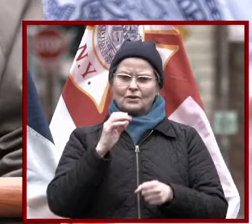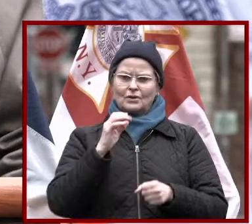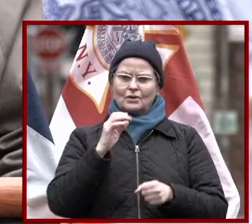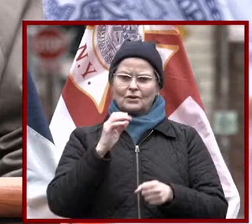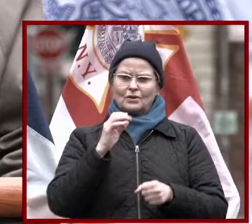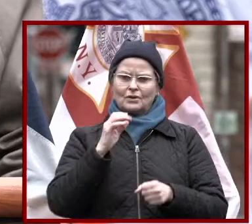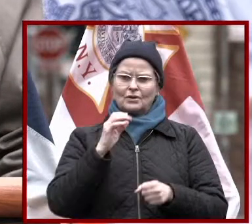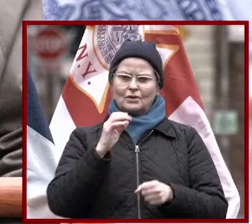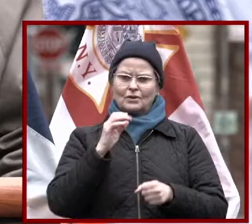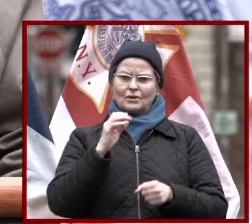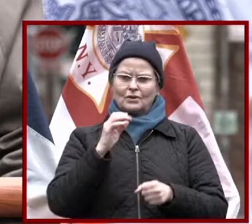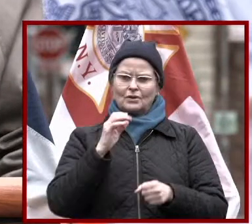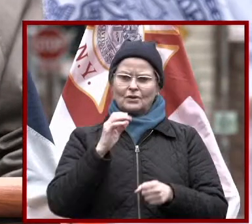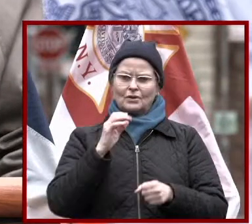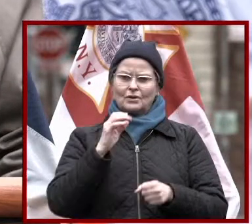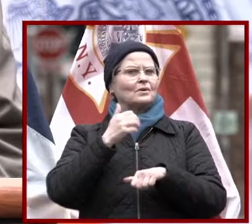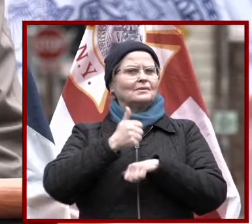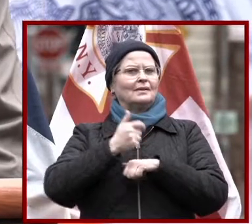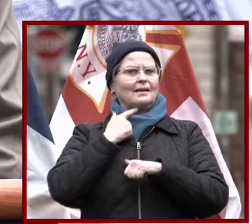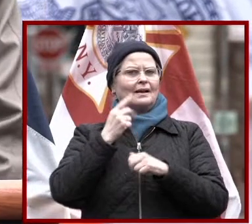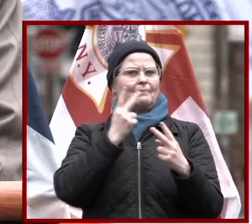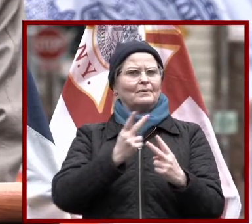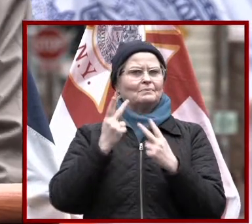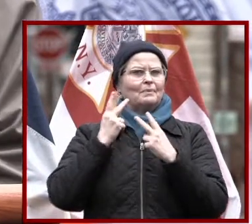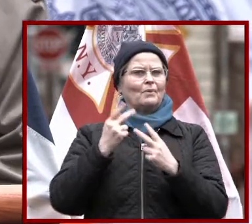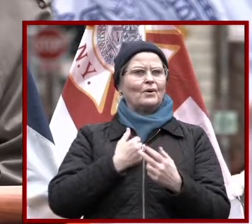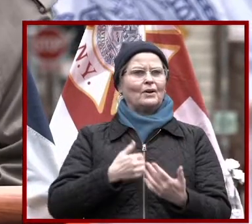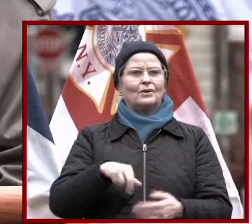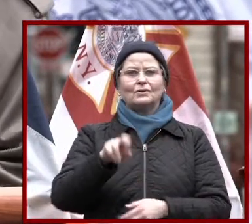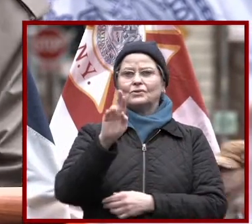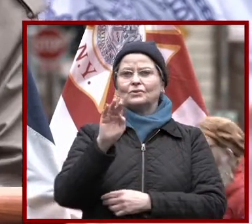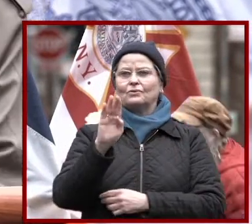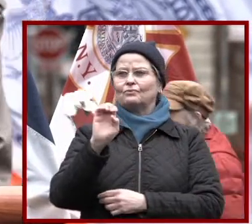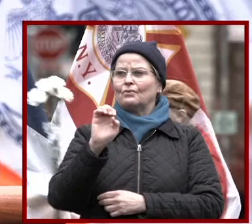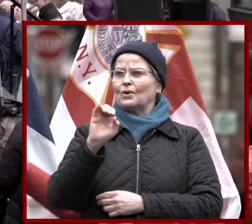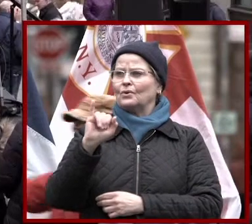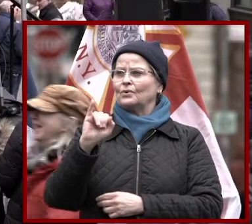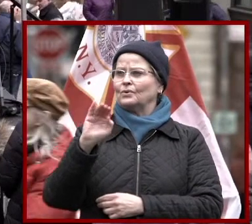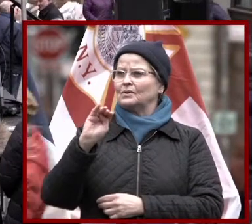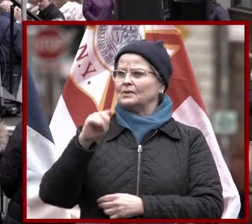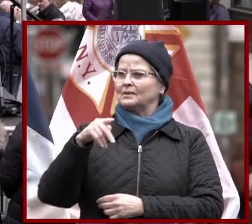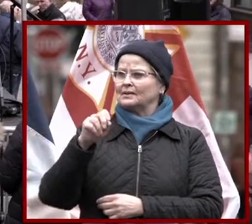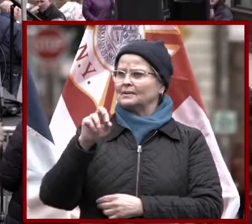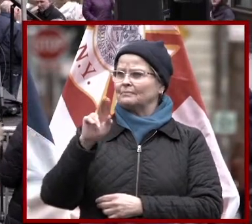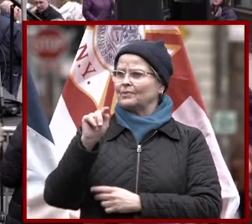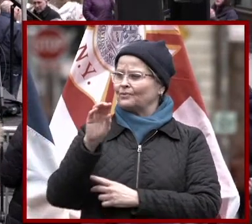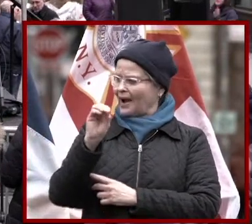to getting this memorial done. So please welcome Rose Imperato. Rose. Hey,